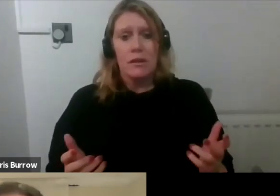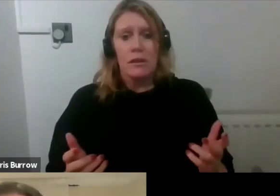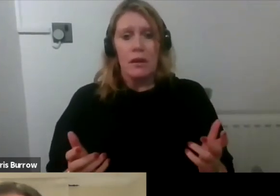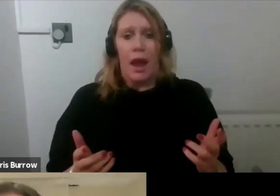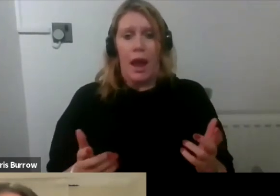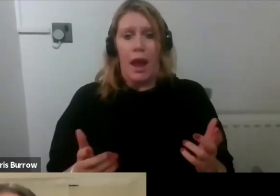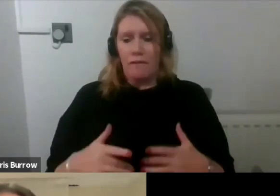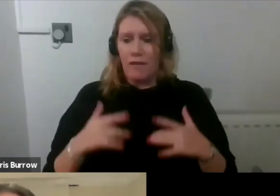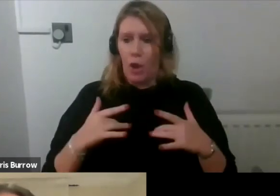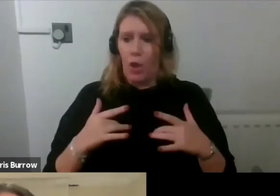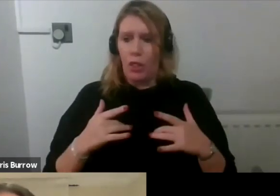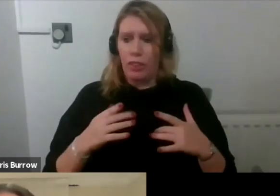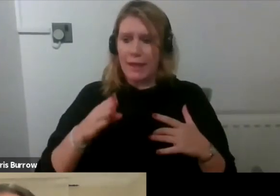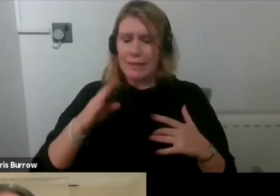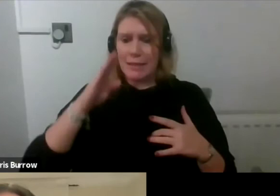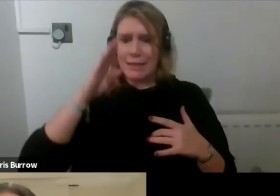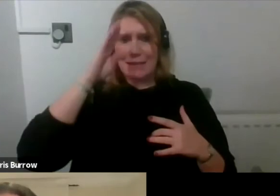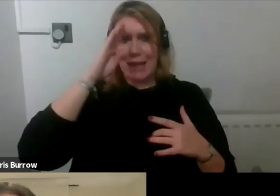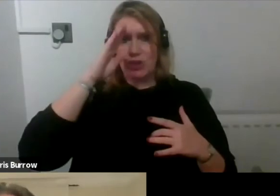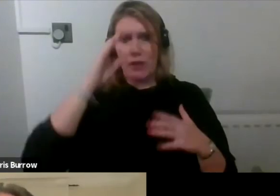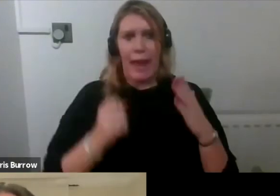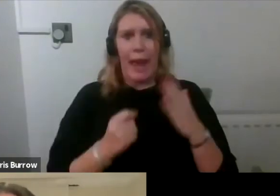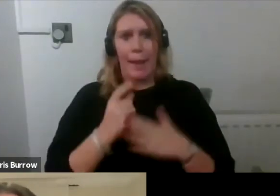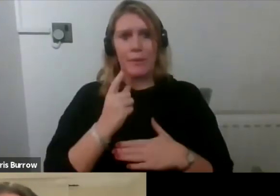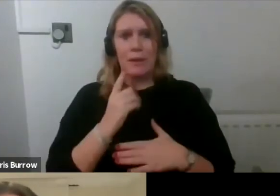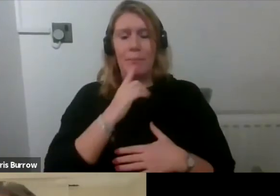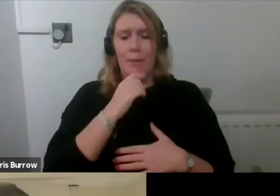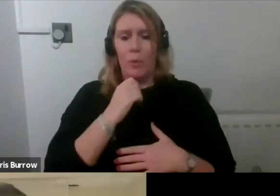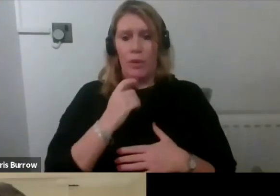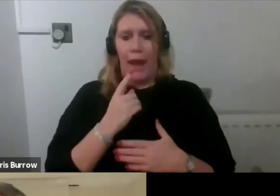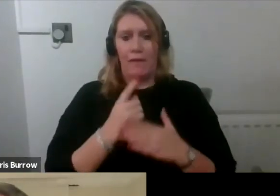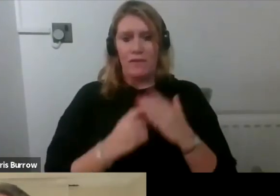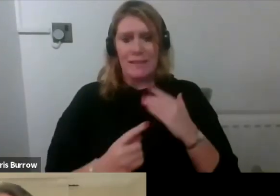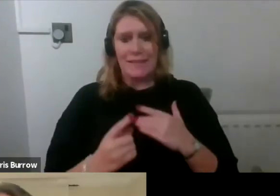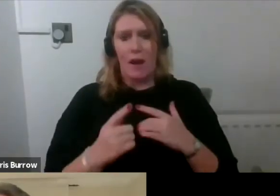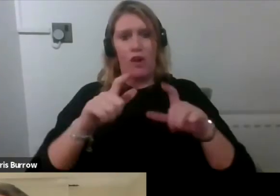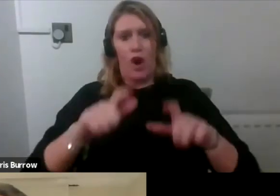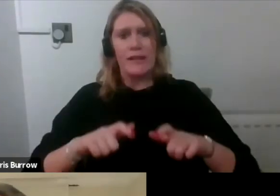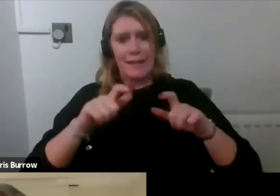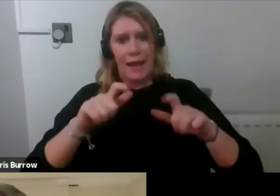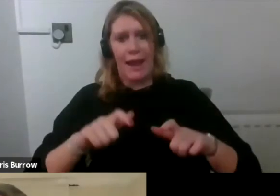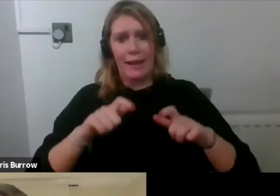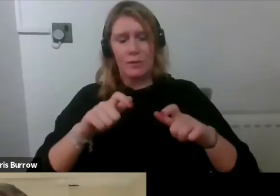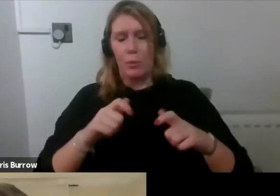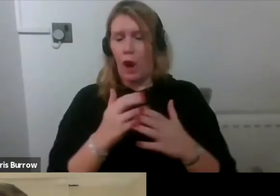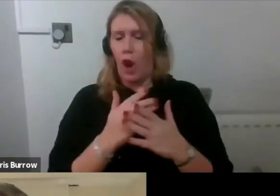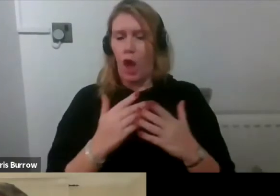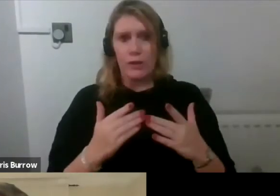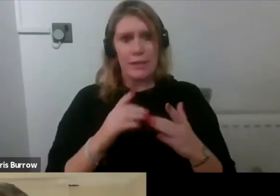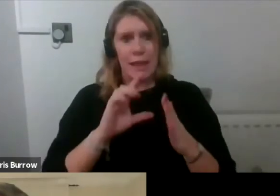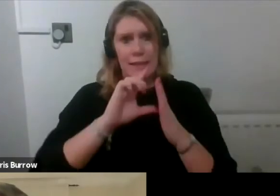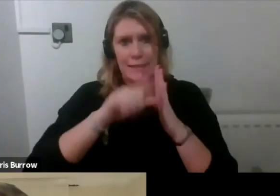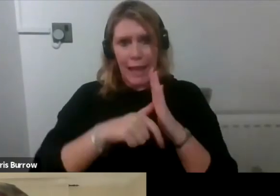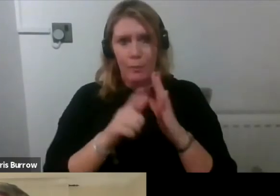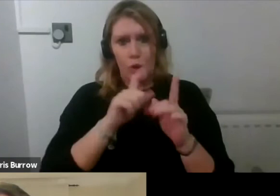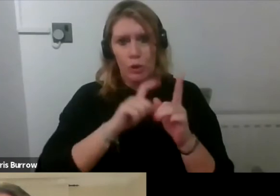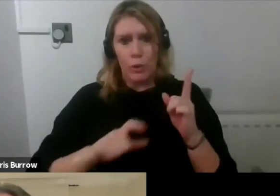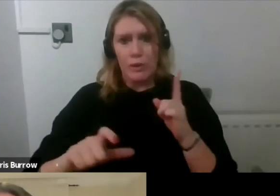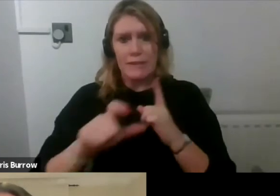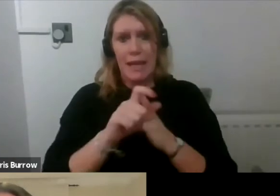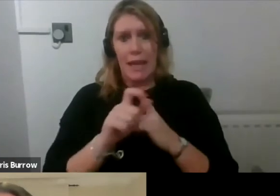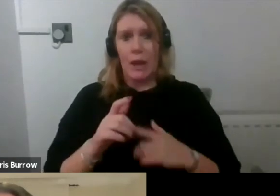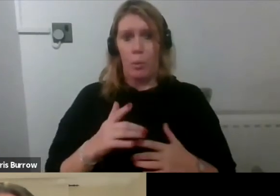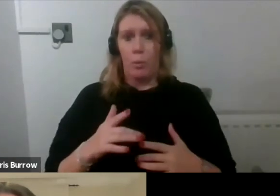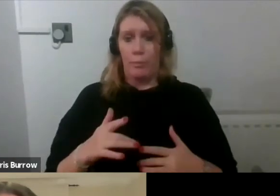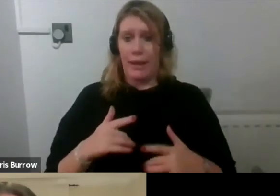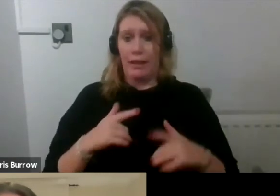it again now, that people who have to self-isolate for longer, of which there are many in the disabled community, are going to be stuck at